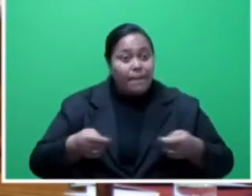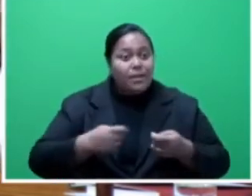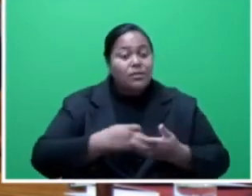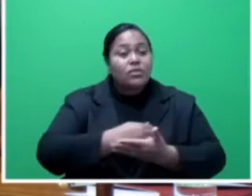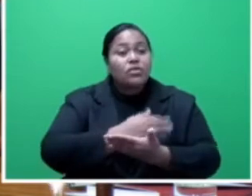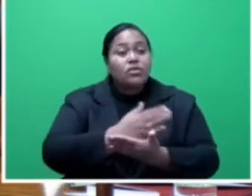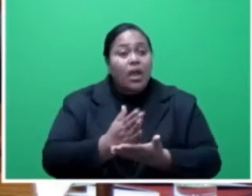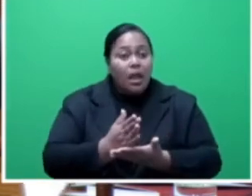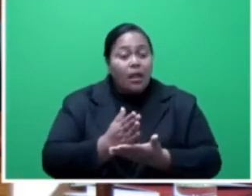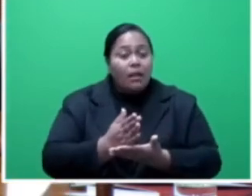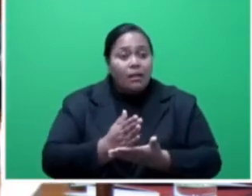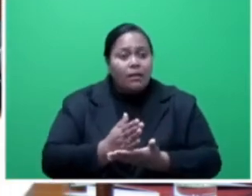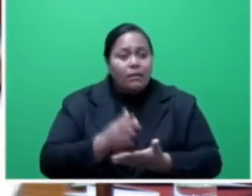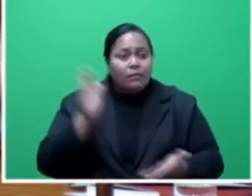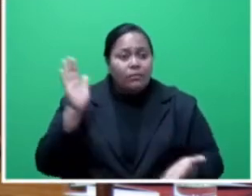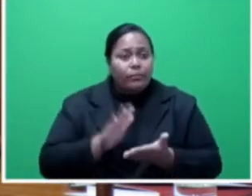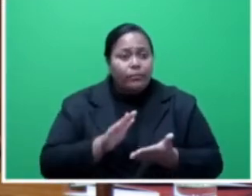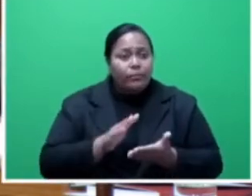reduced to 53%.